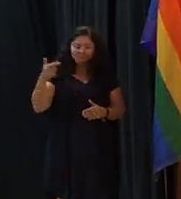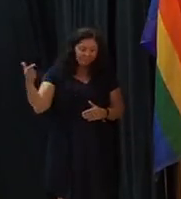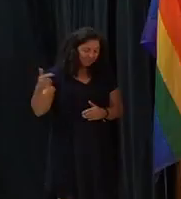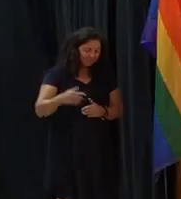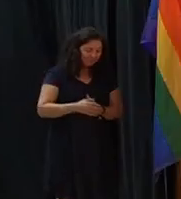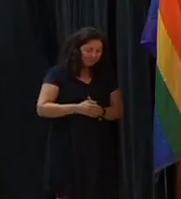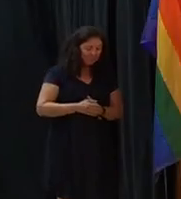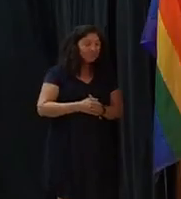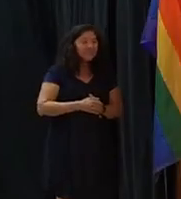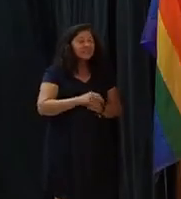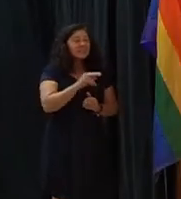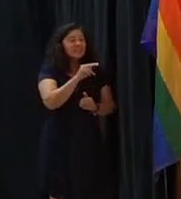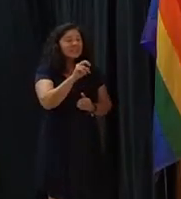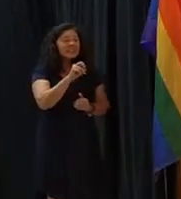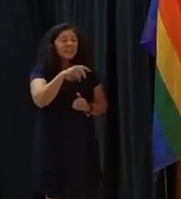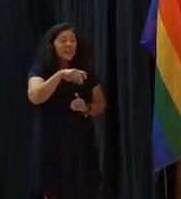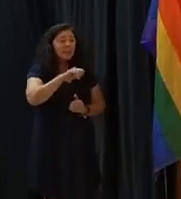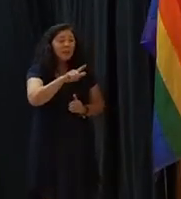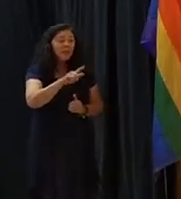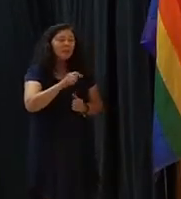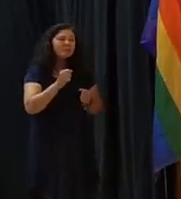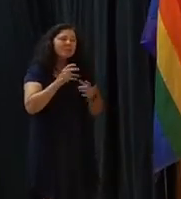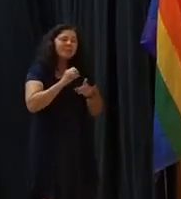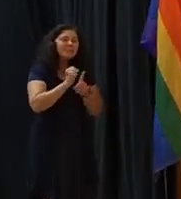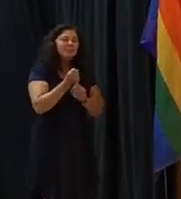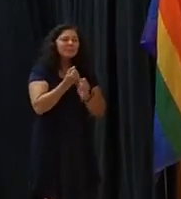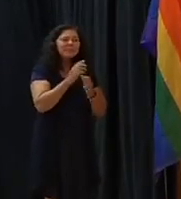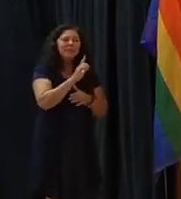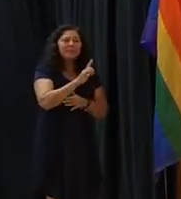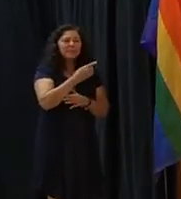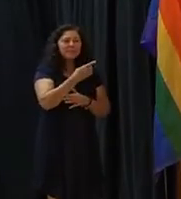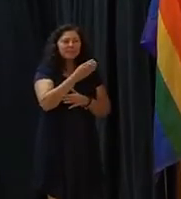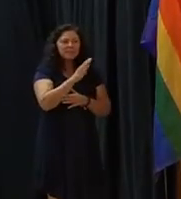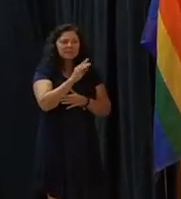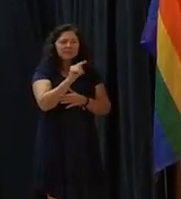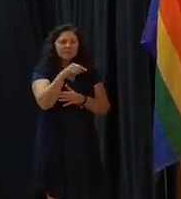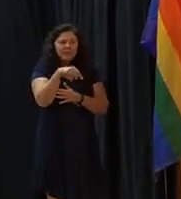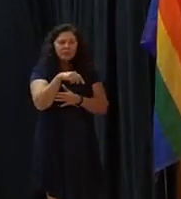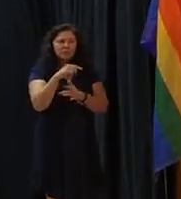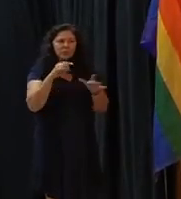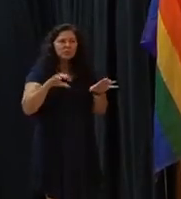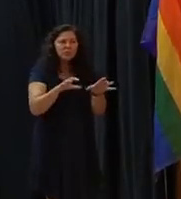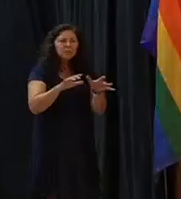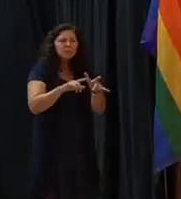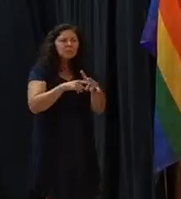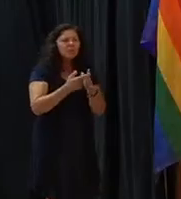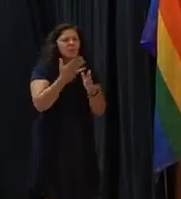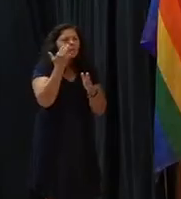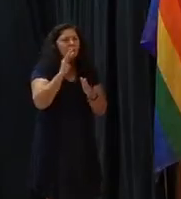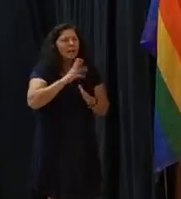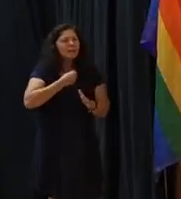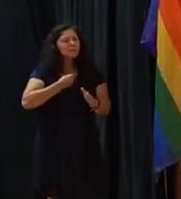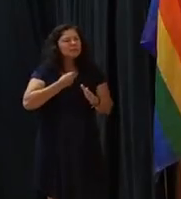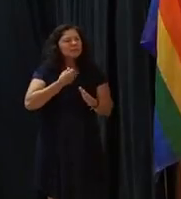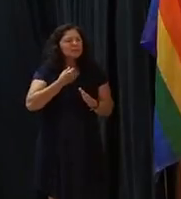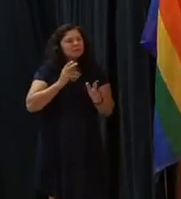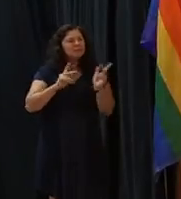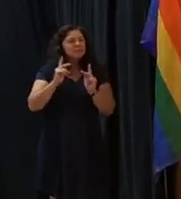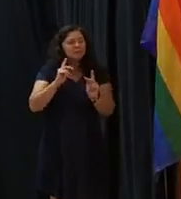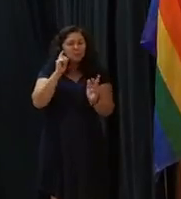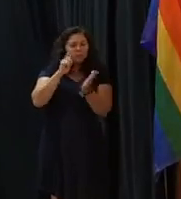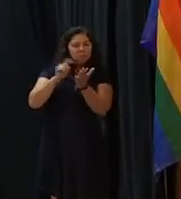In Nepal, like in many cases, a lot of LGBT movement started because of the visibility of transgender people, just